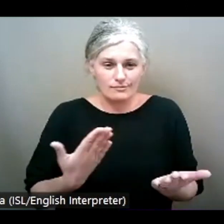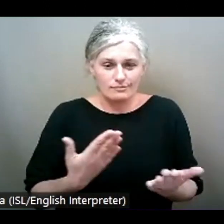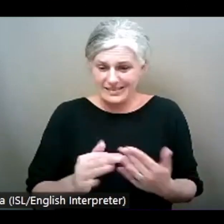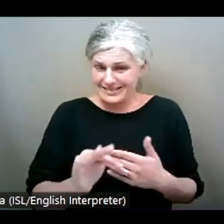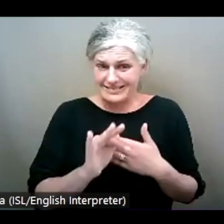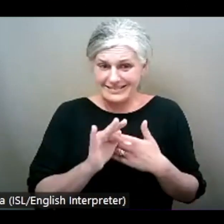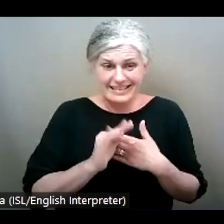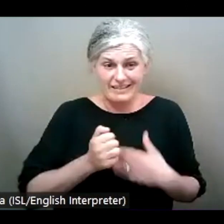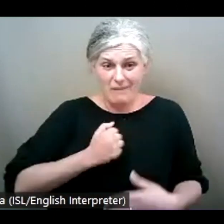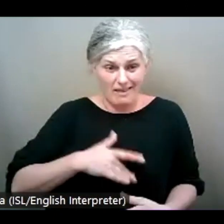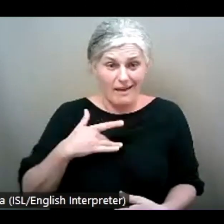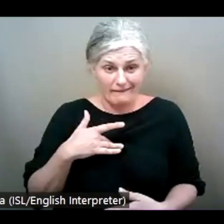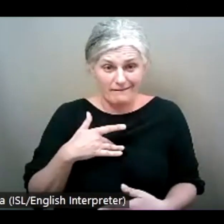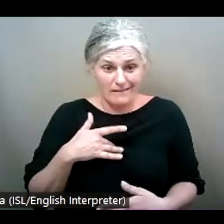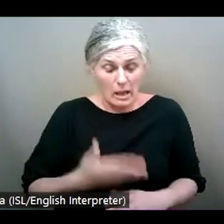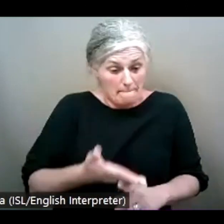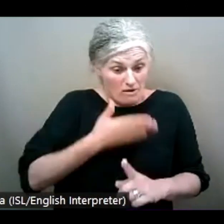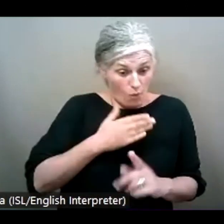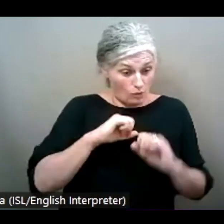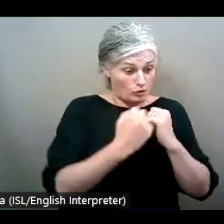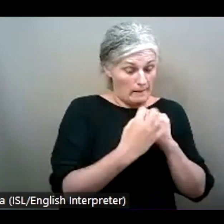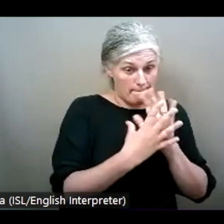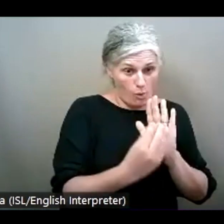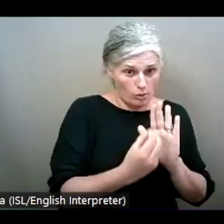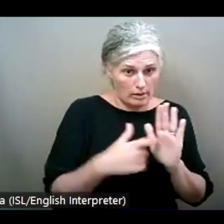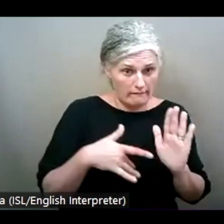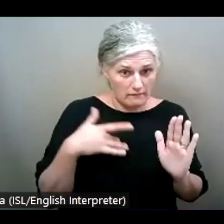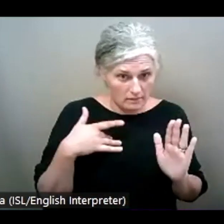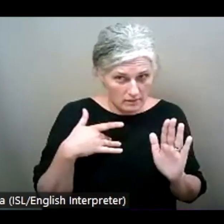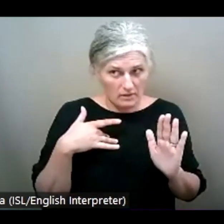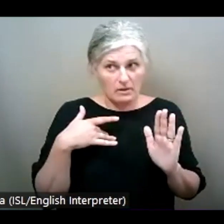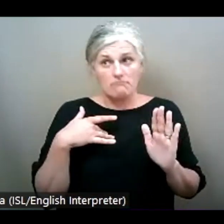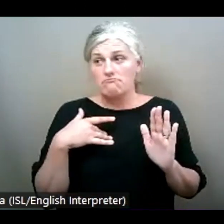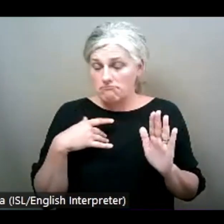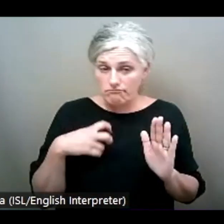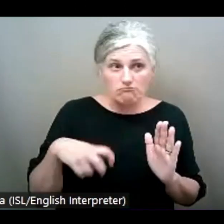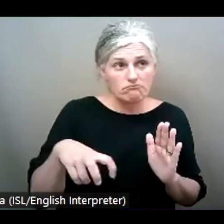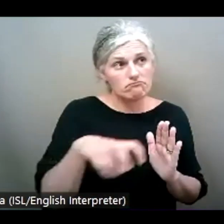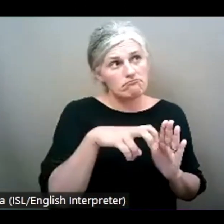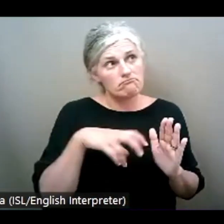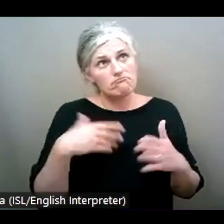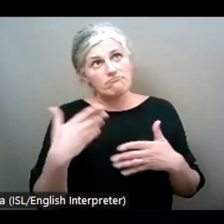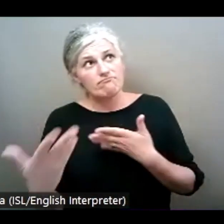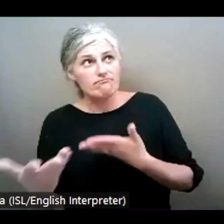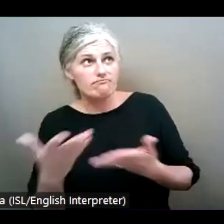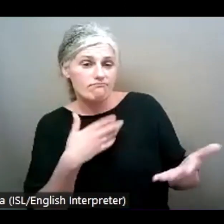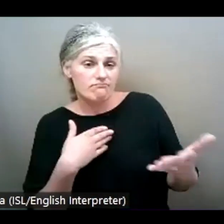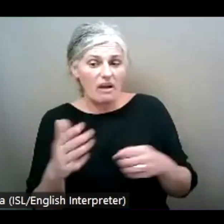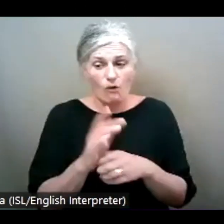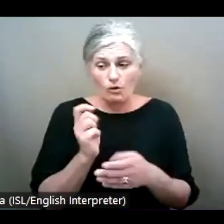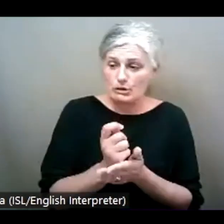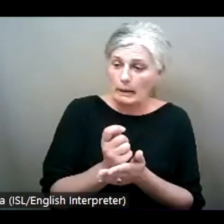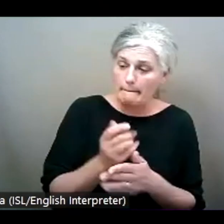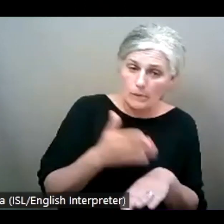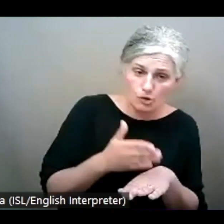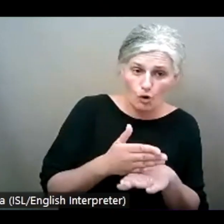life. Before the social model, I was just kind of trudging along, and you know, I had my full-time job, and you know, that